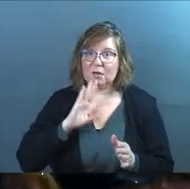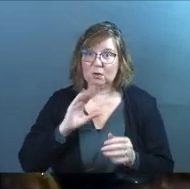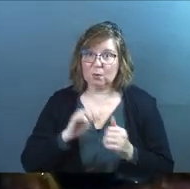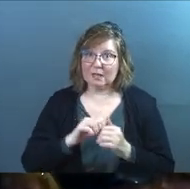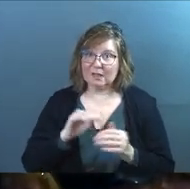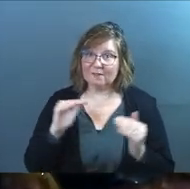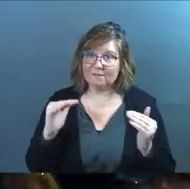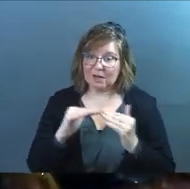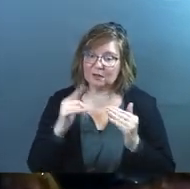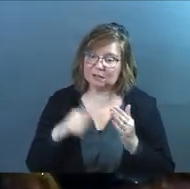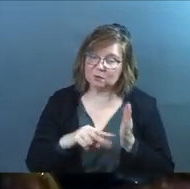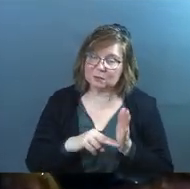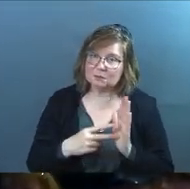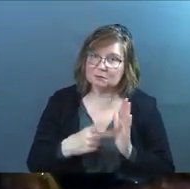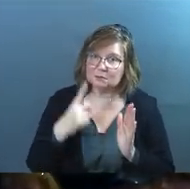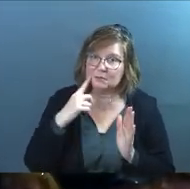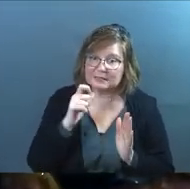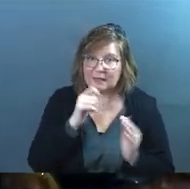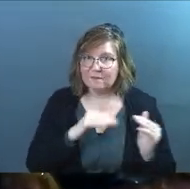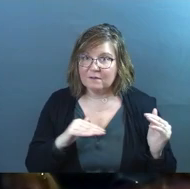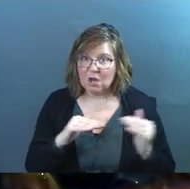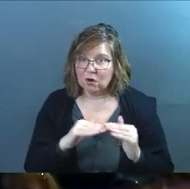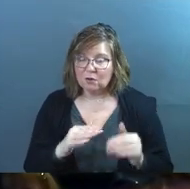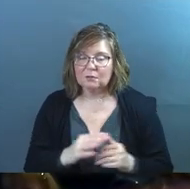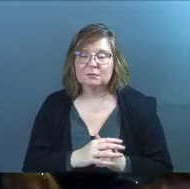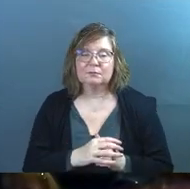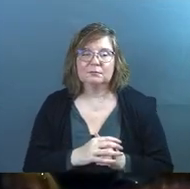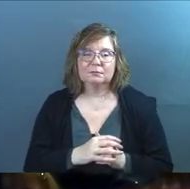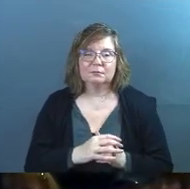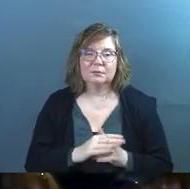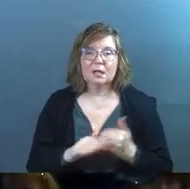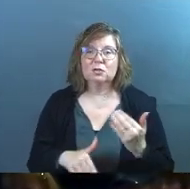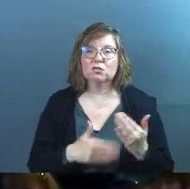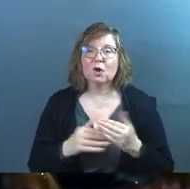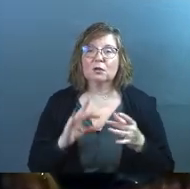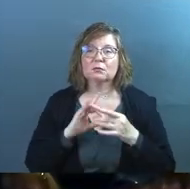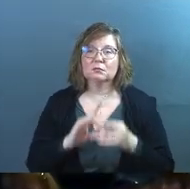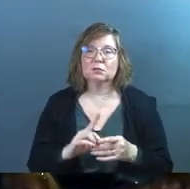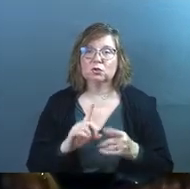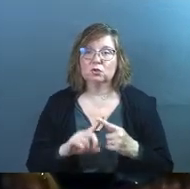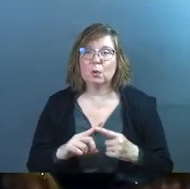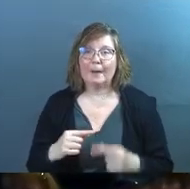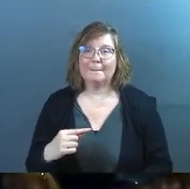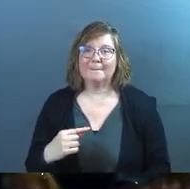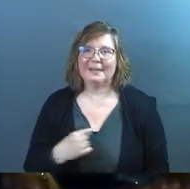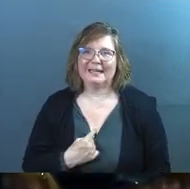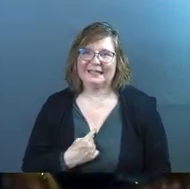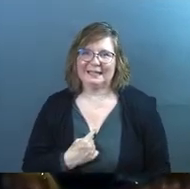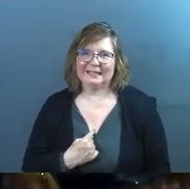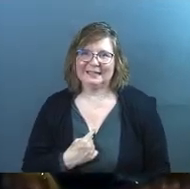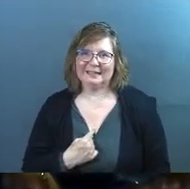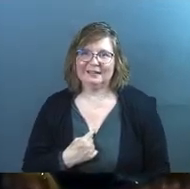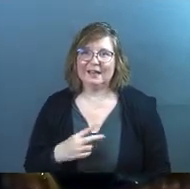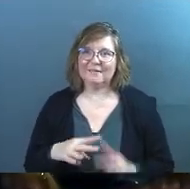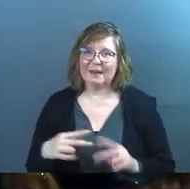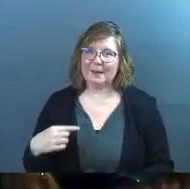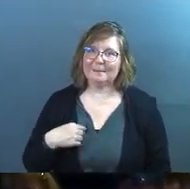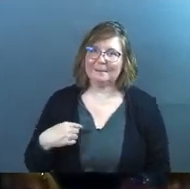with fairness, because that's what this isn't fair, it all has to do with me. It's